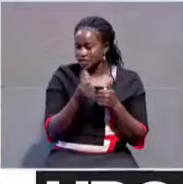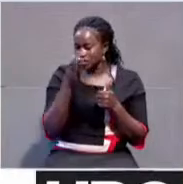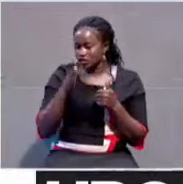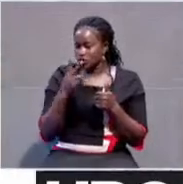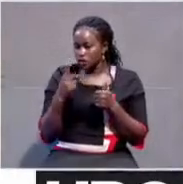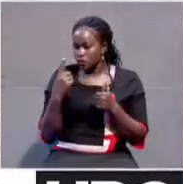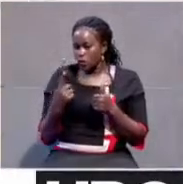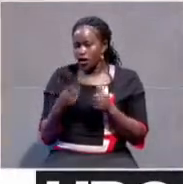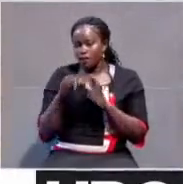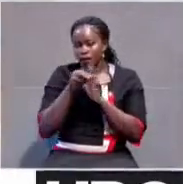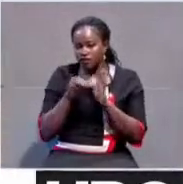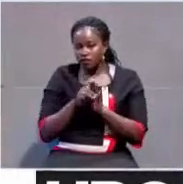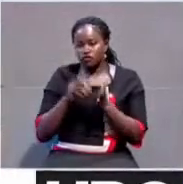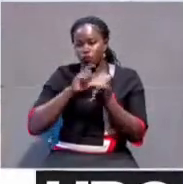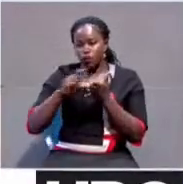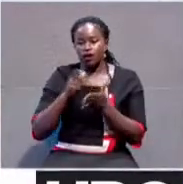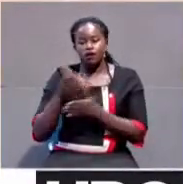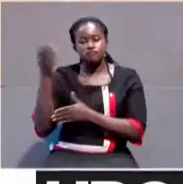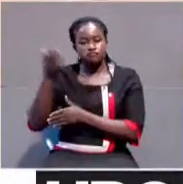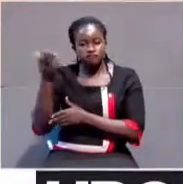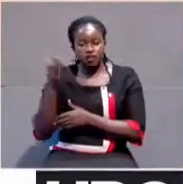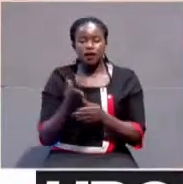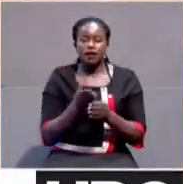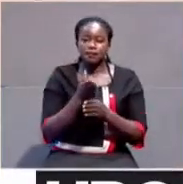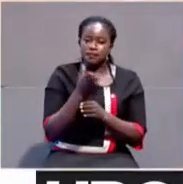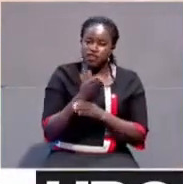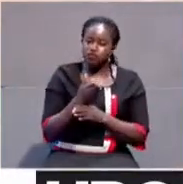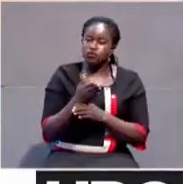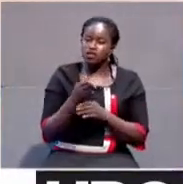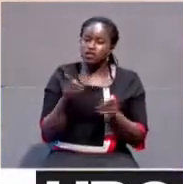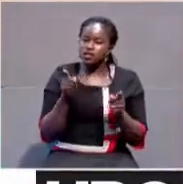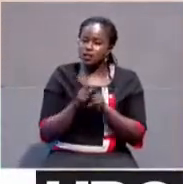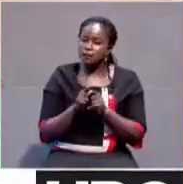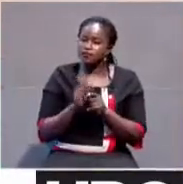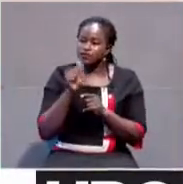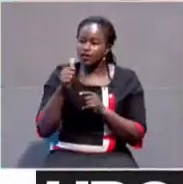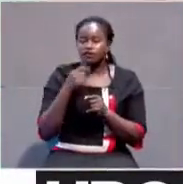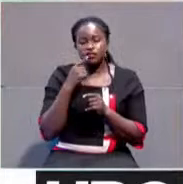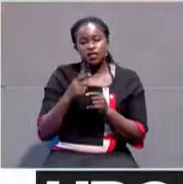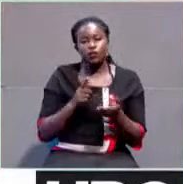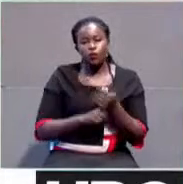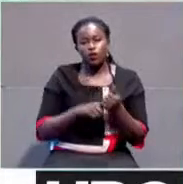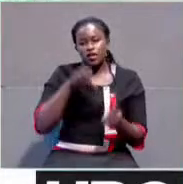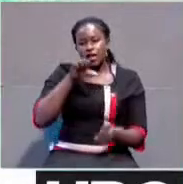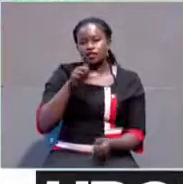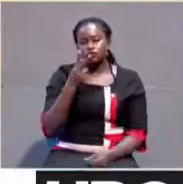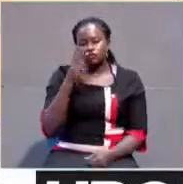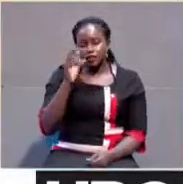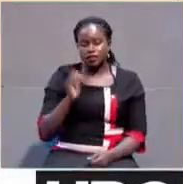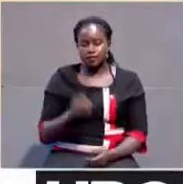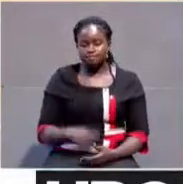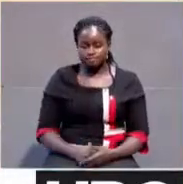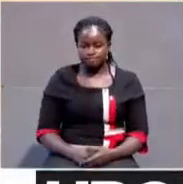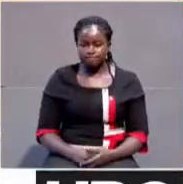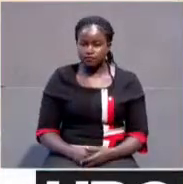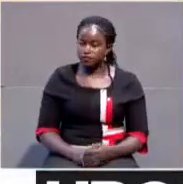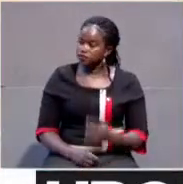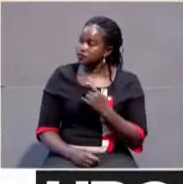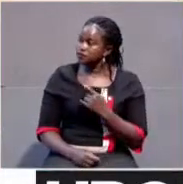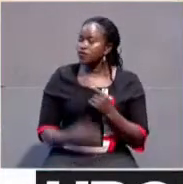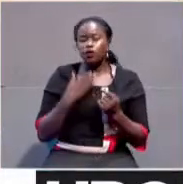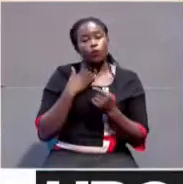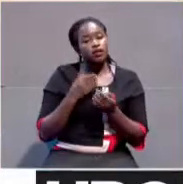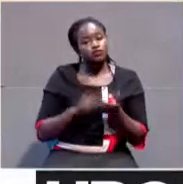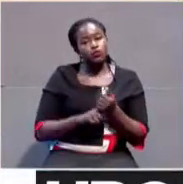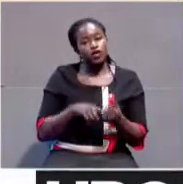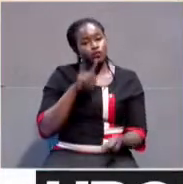2016-2021 Manifesto Week presentation, the ministry gave itself a score of 92%. We could have wanted to do